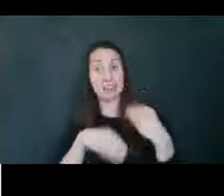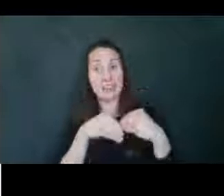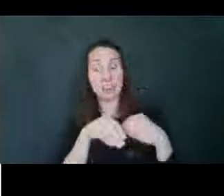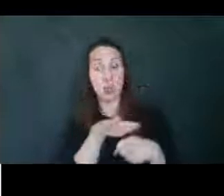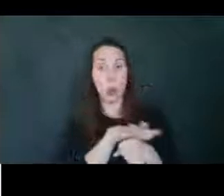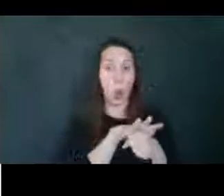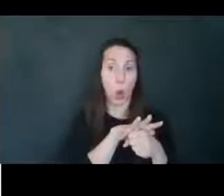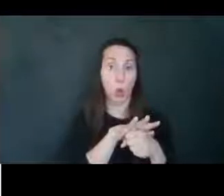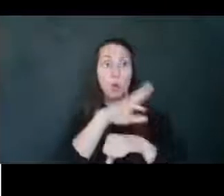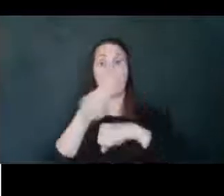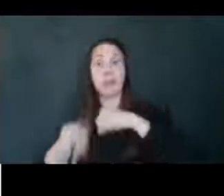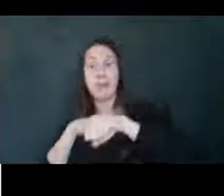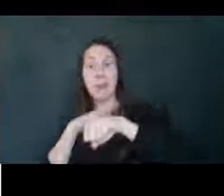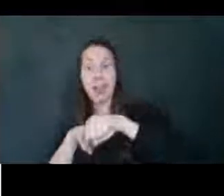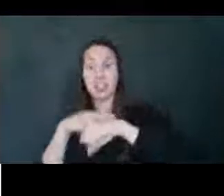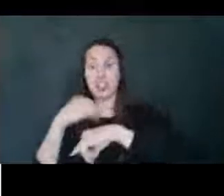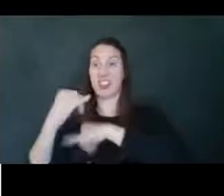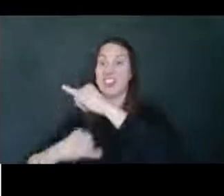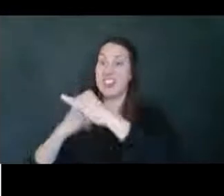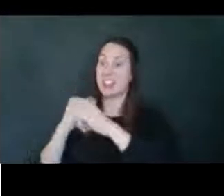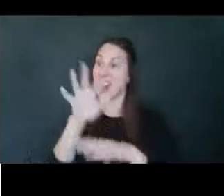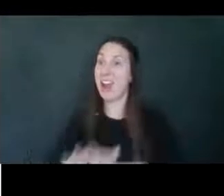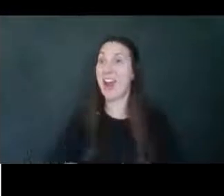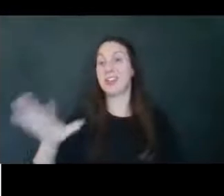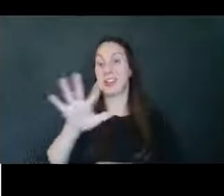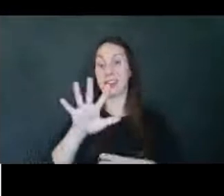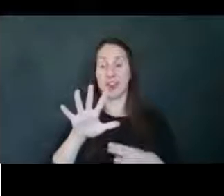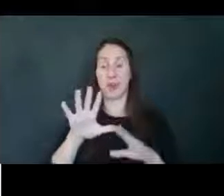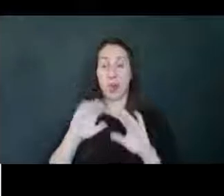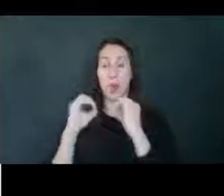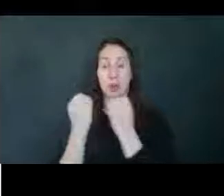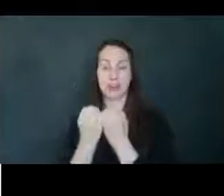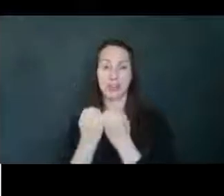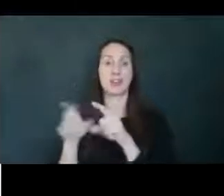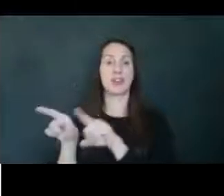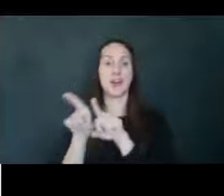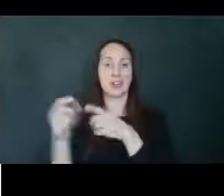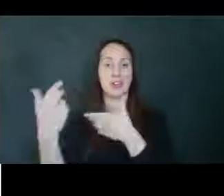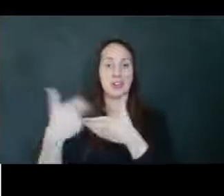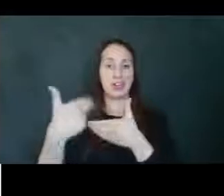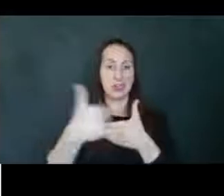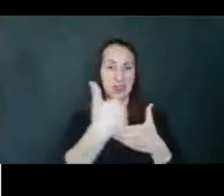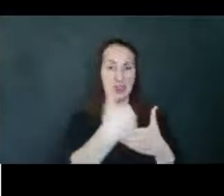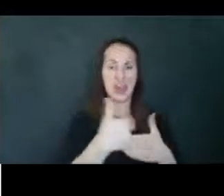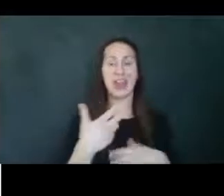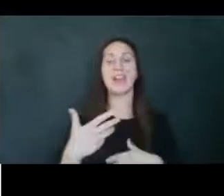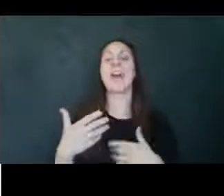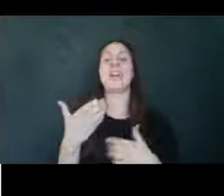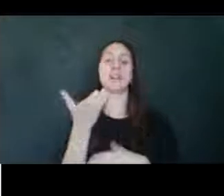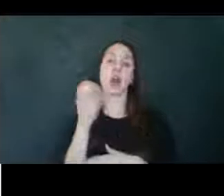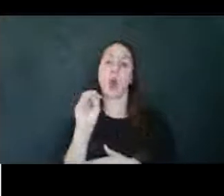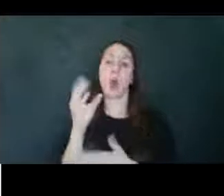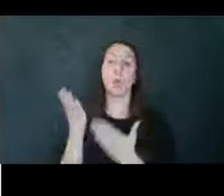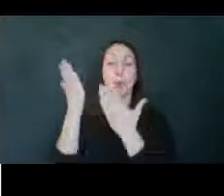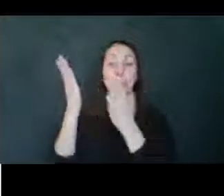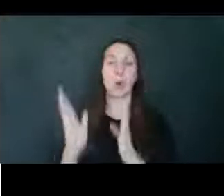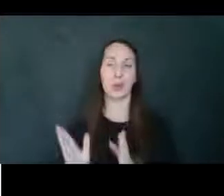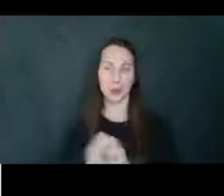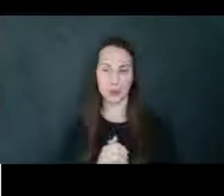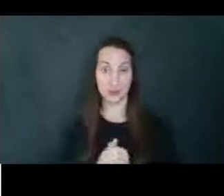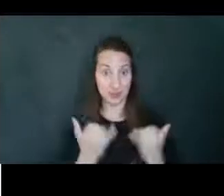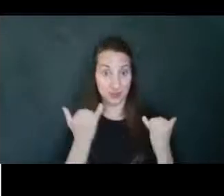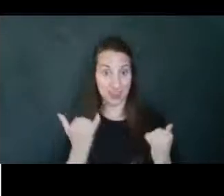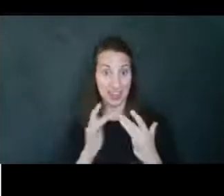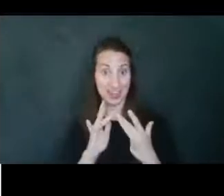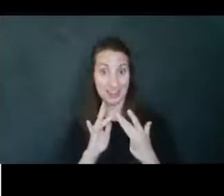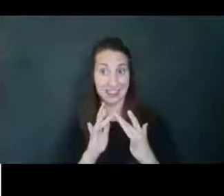international organizations are proudly joining us as series co-promoters. Today's webinar is the